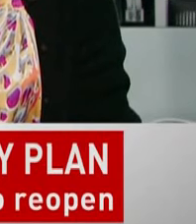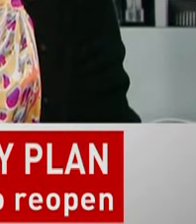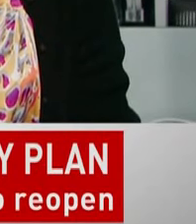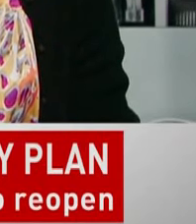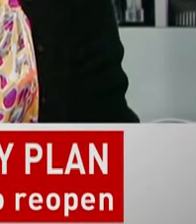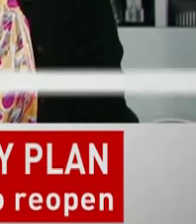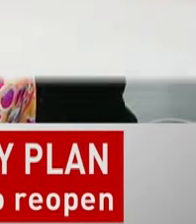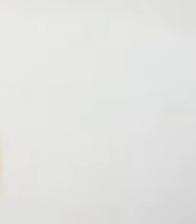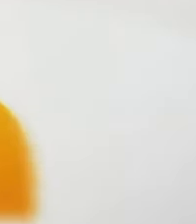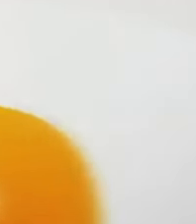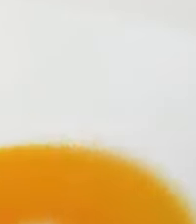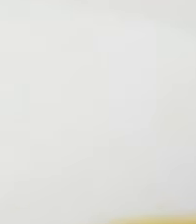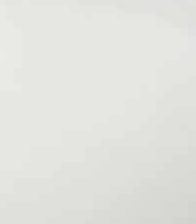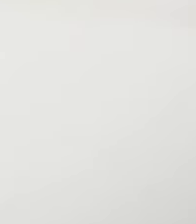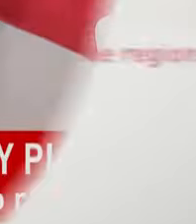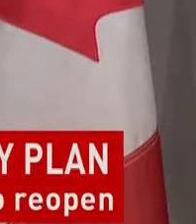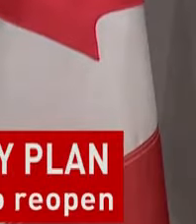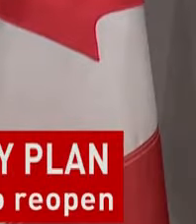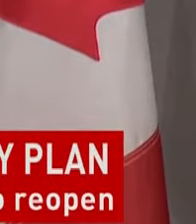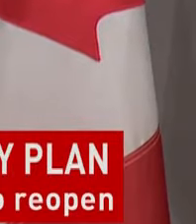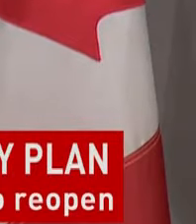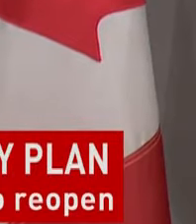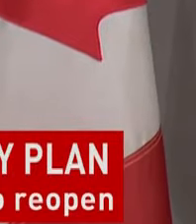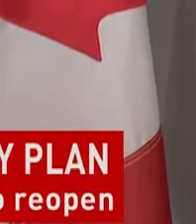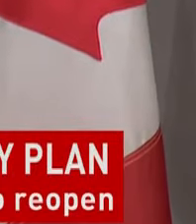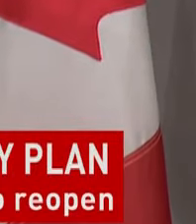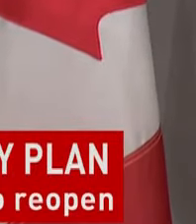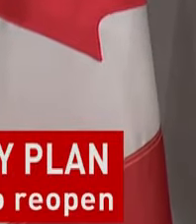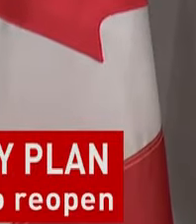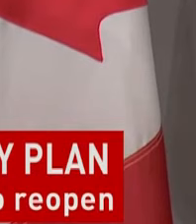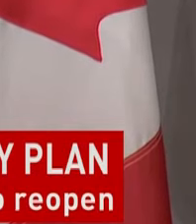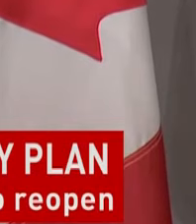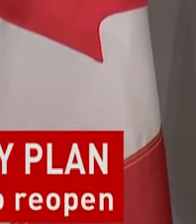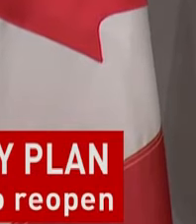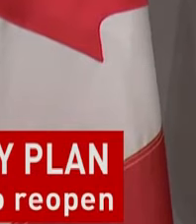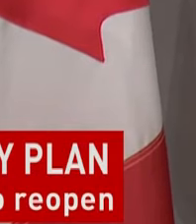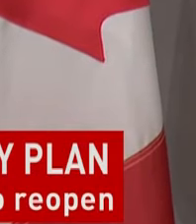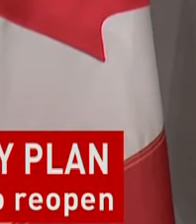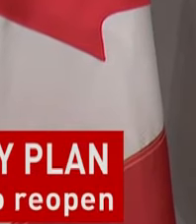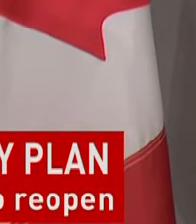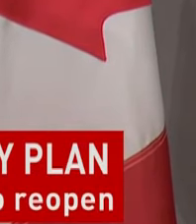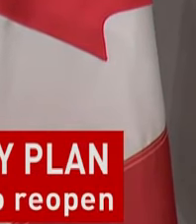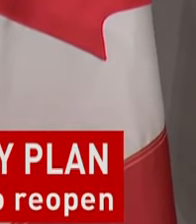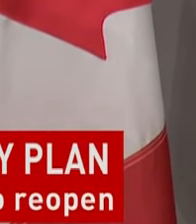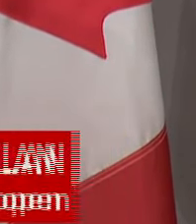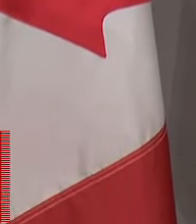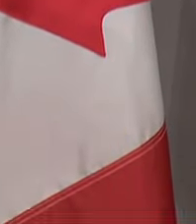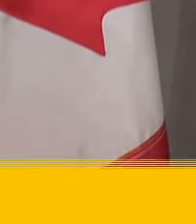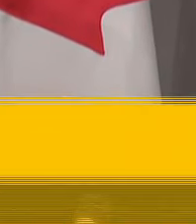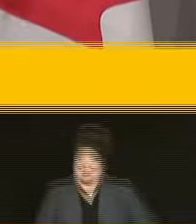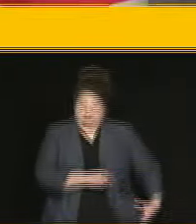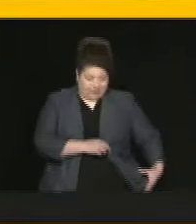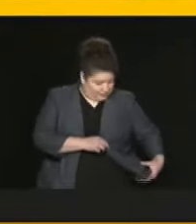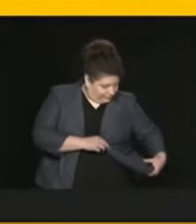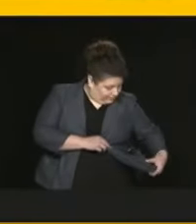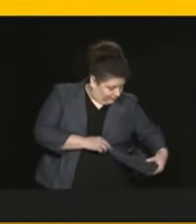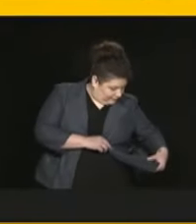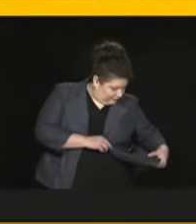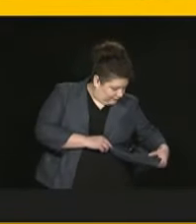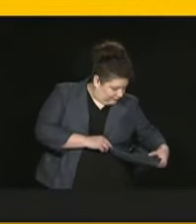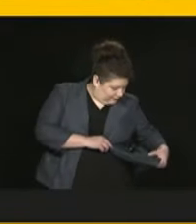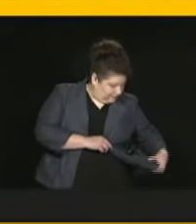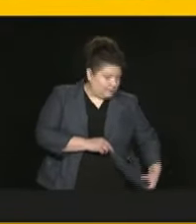now, where federal ministers and public health officials are speaking. This is the Minister of Indigenous Services, Mark Miller, getting this briefing underway. Let's listen